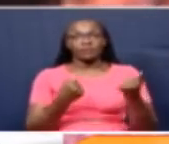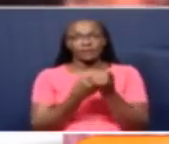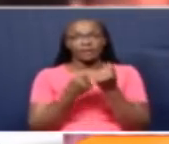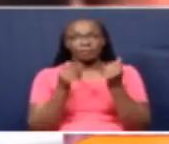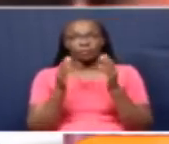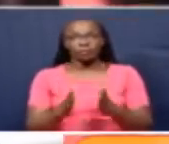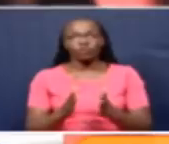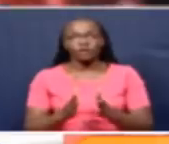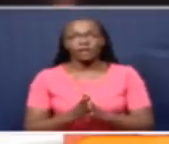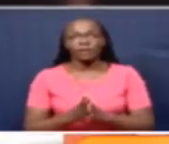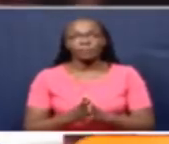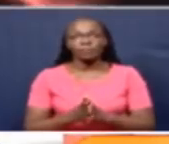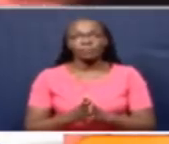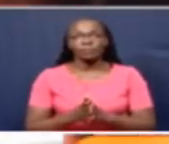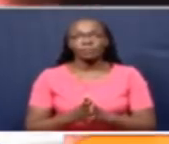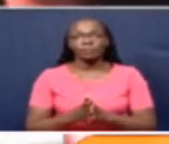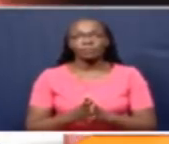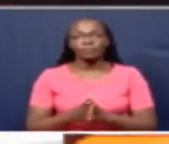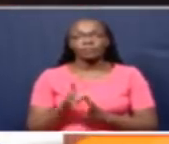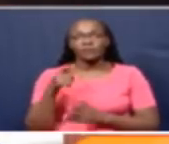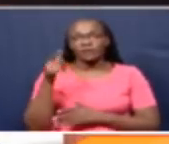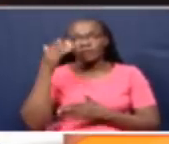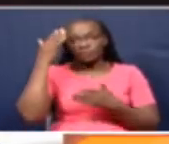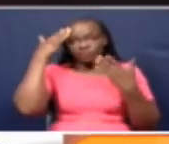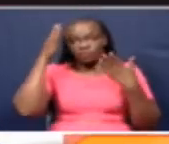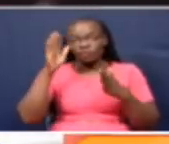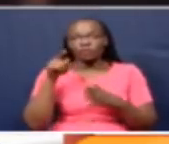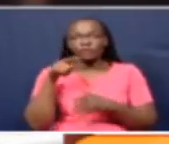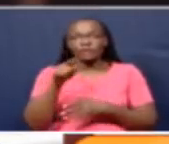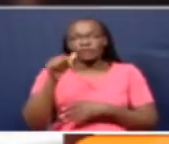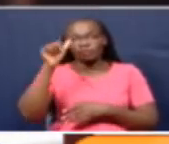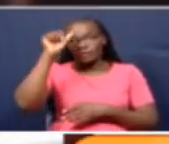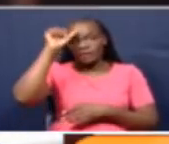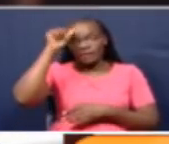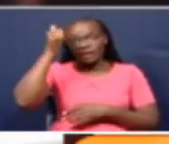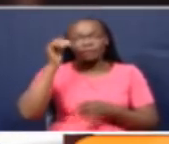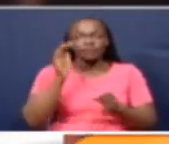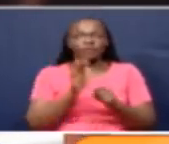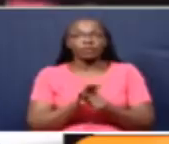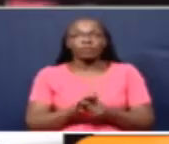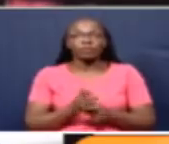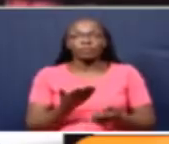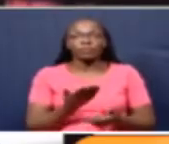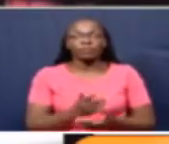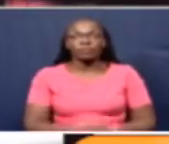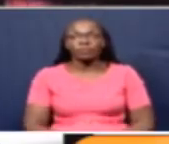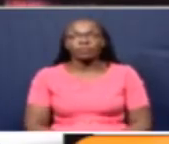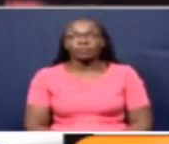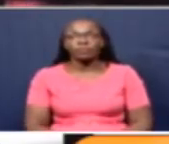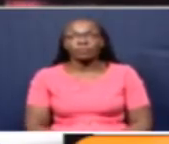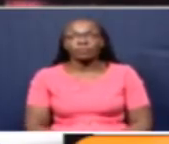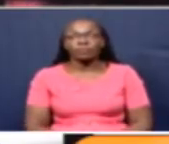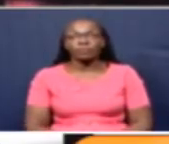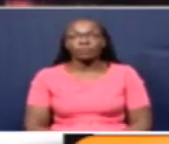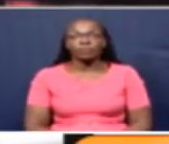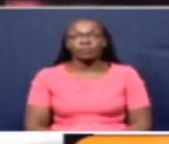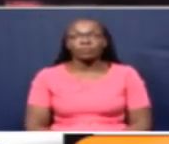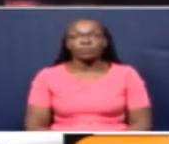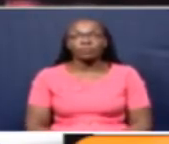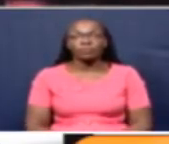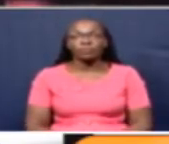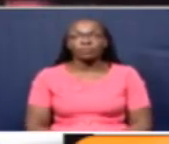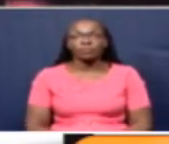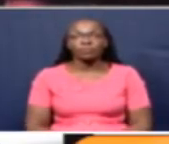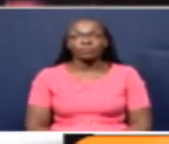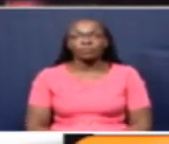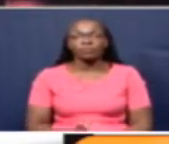she's a genius. I swear, she doesn't know she's a genius. Oh, yes. She doesn't